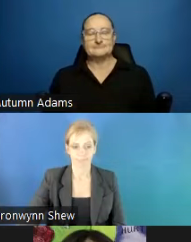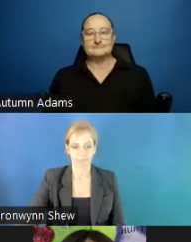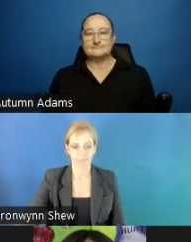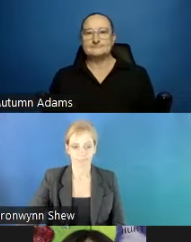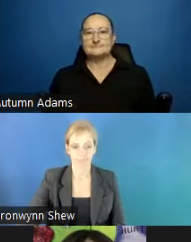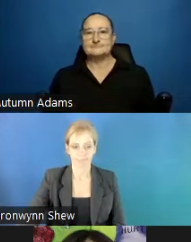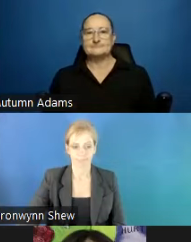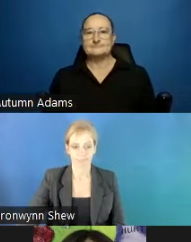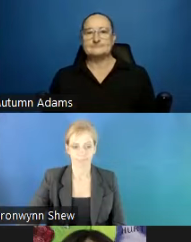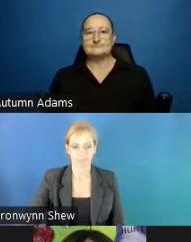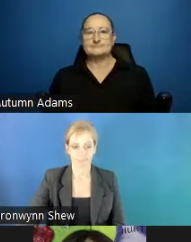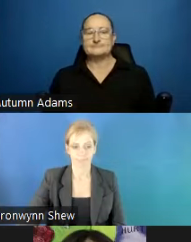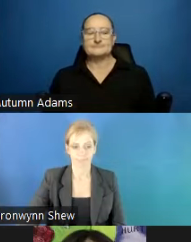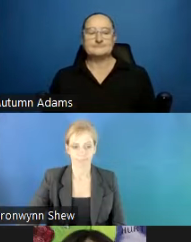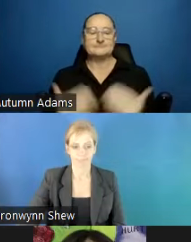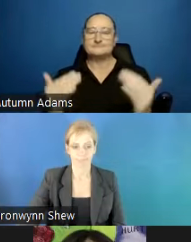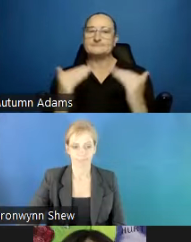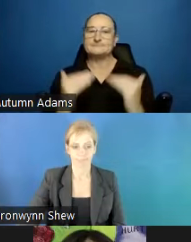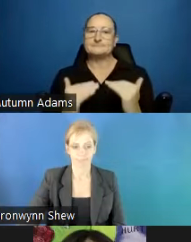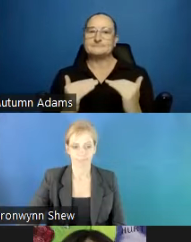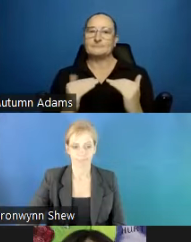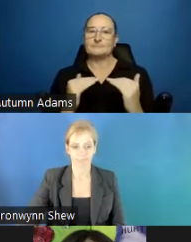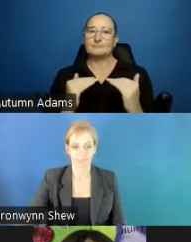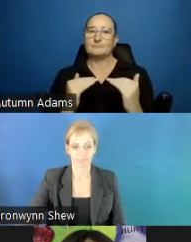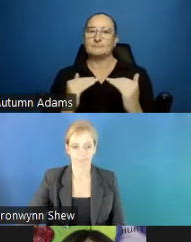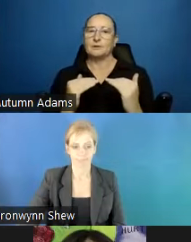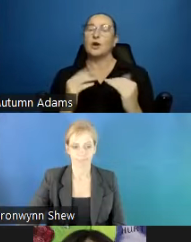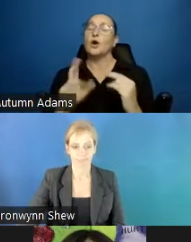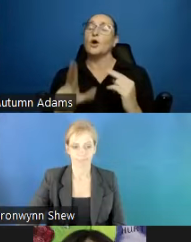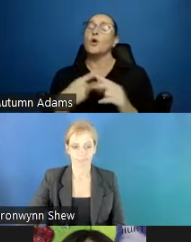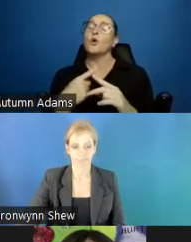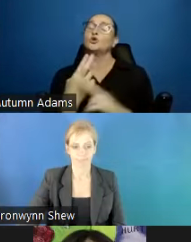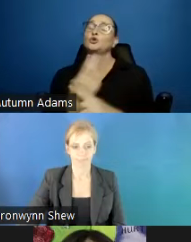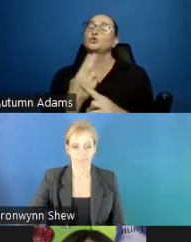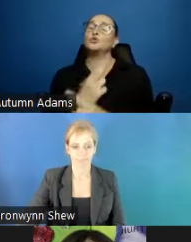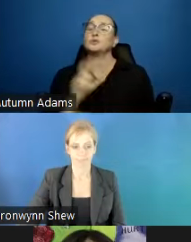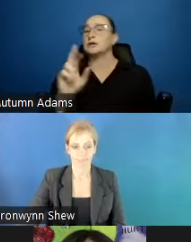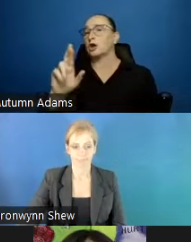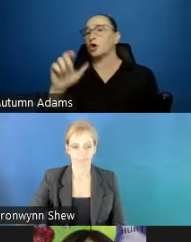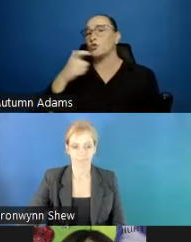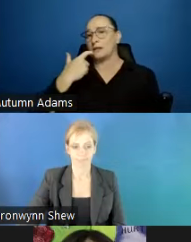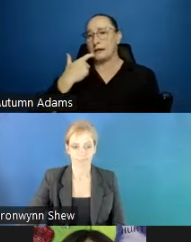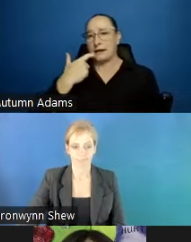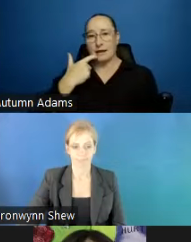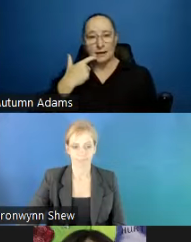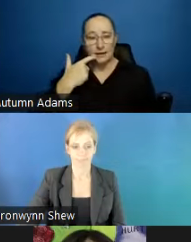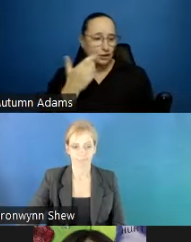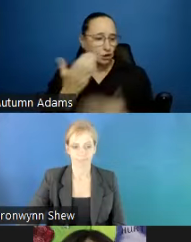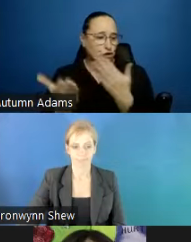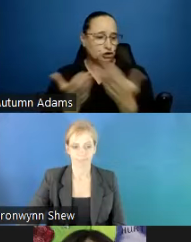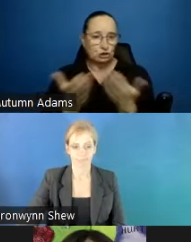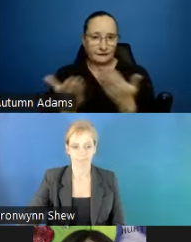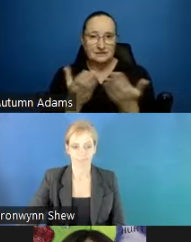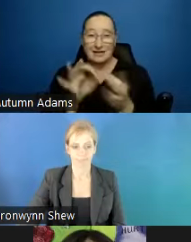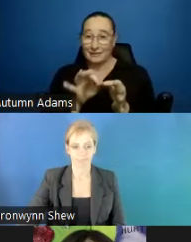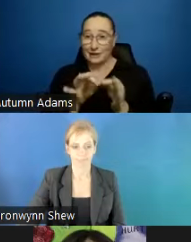Okay. When using the relay service, when communicating with the survivor, is the interpreter